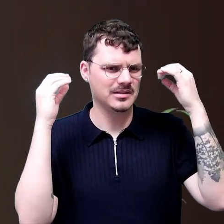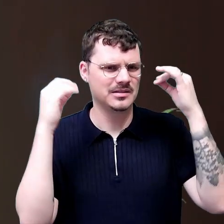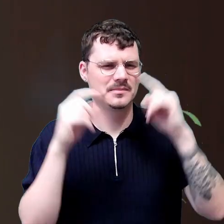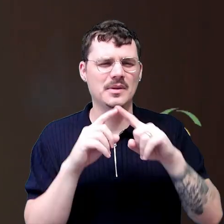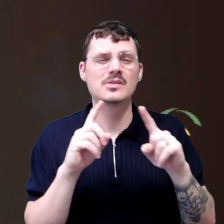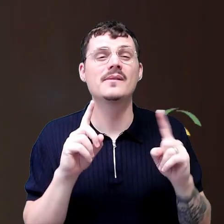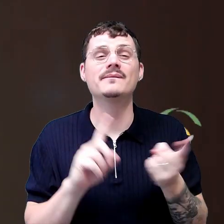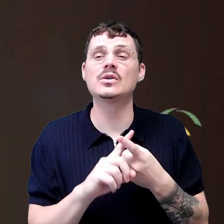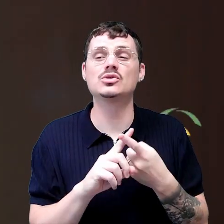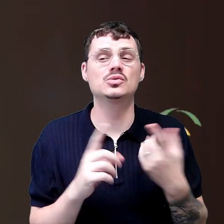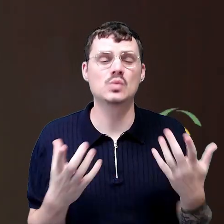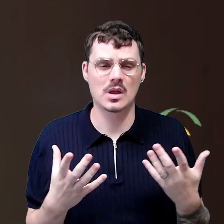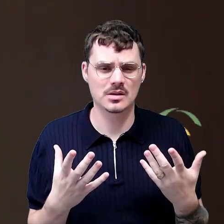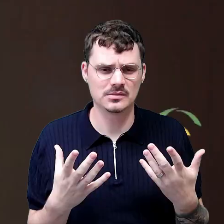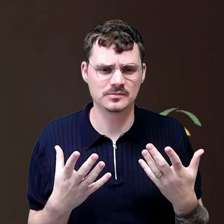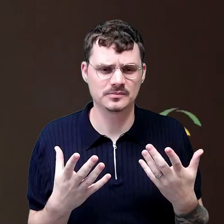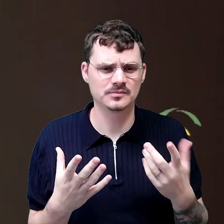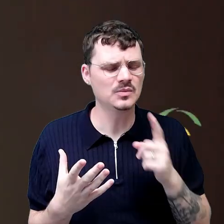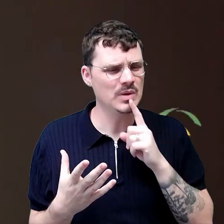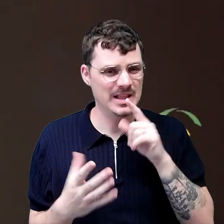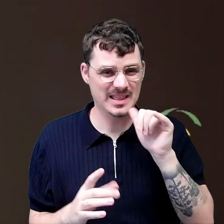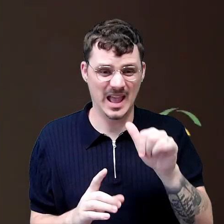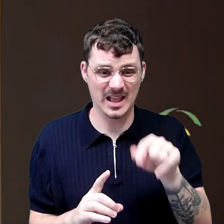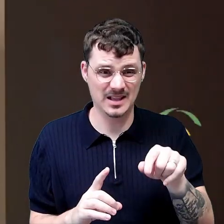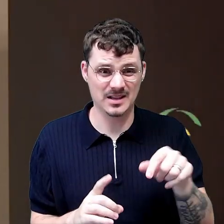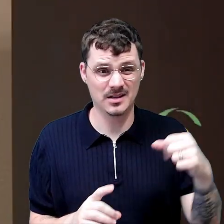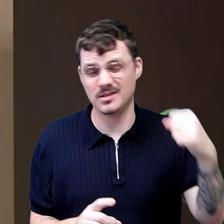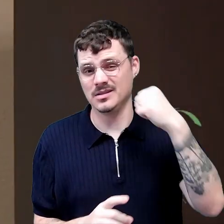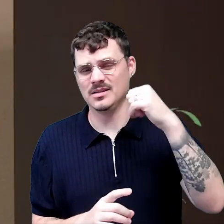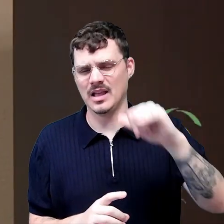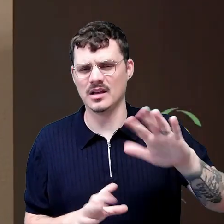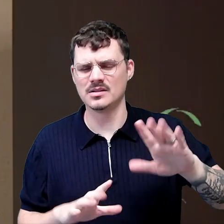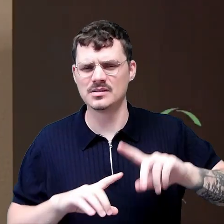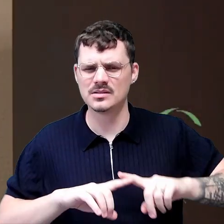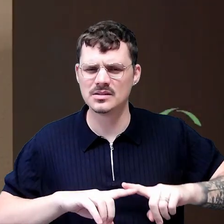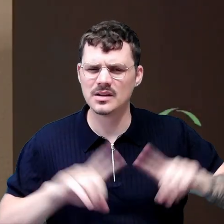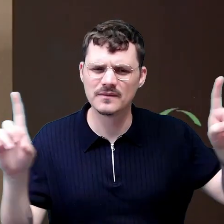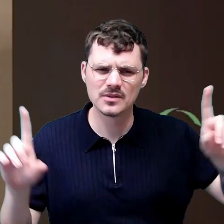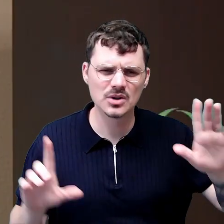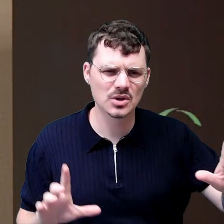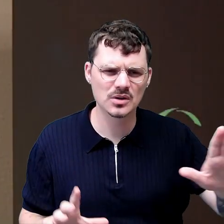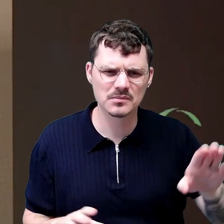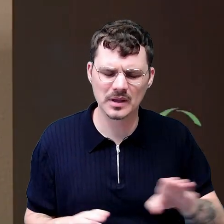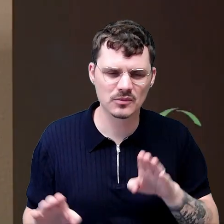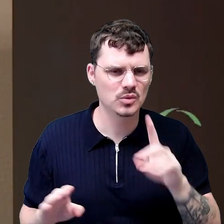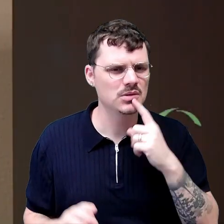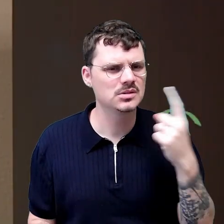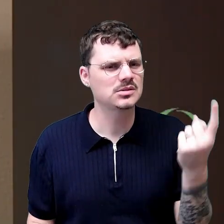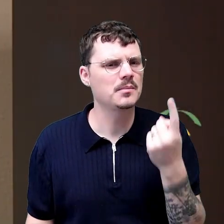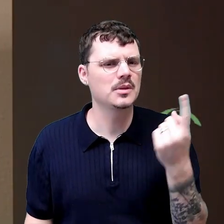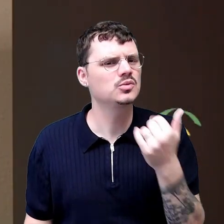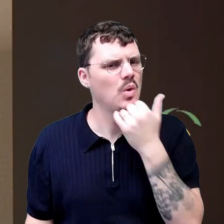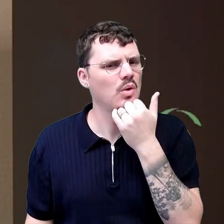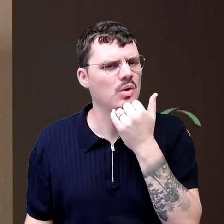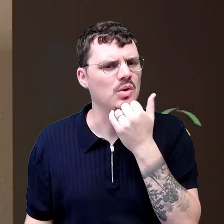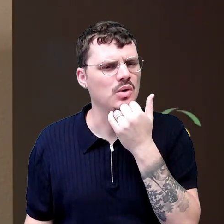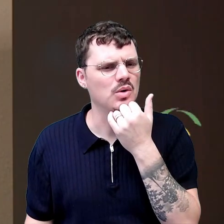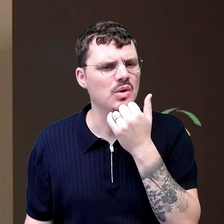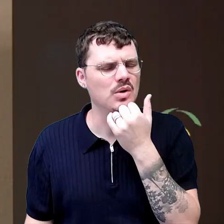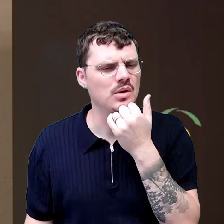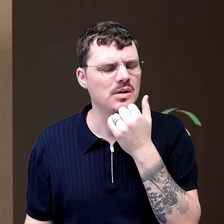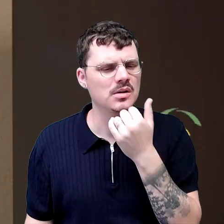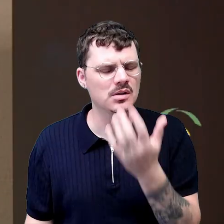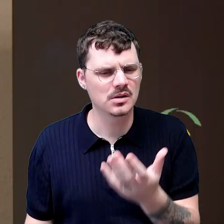But the first one is, this is so radically different for her, something's wrong.